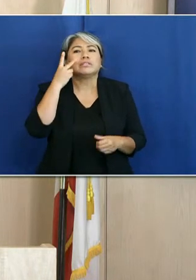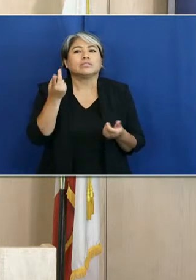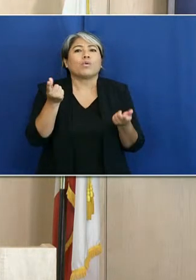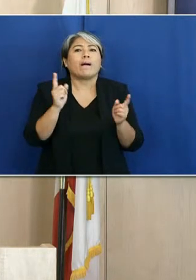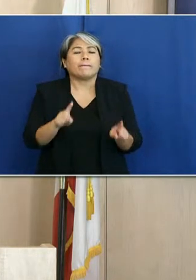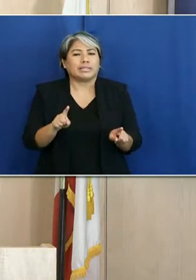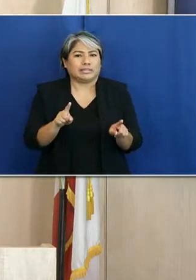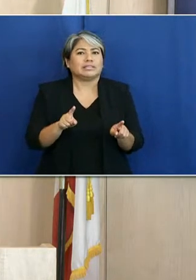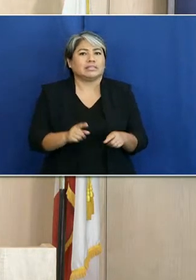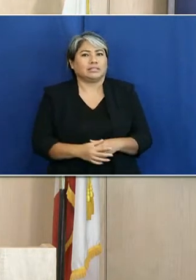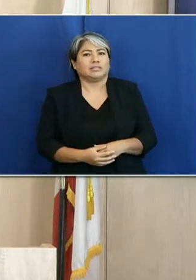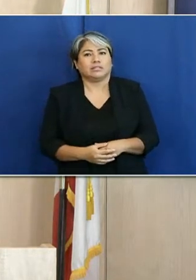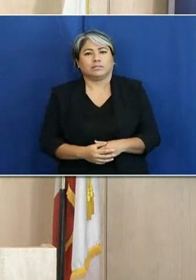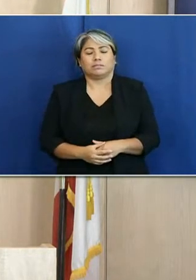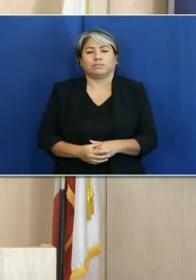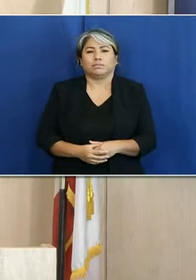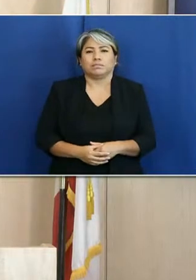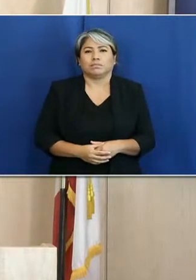forward.